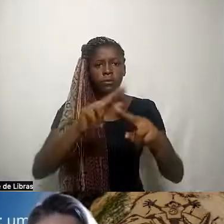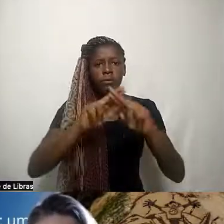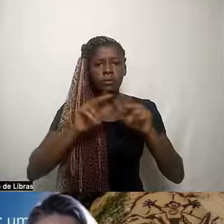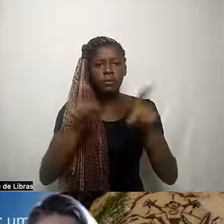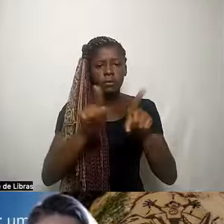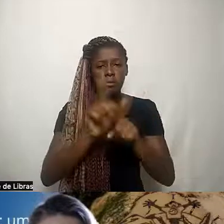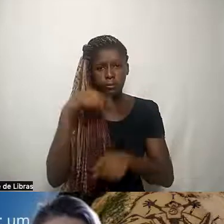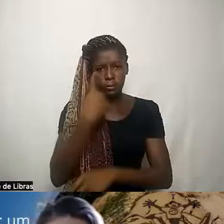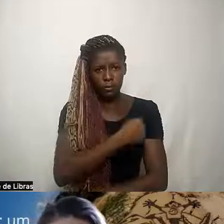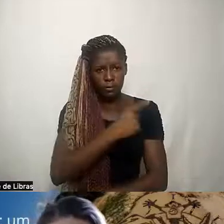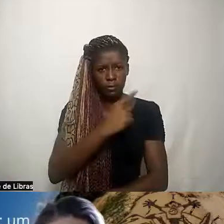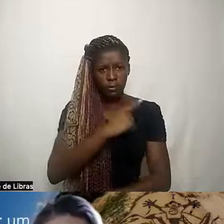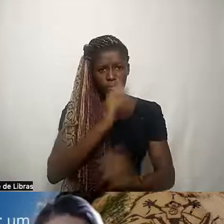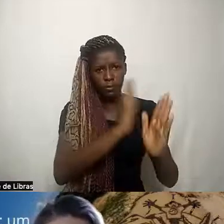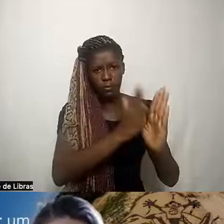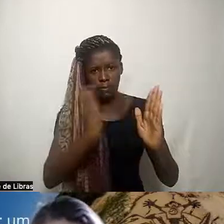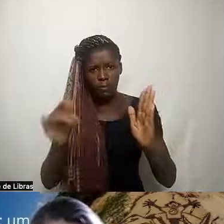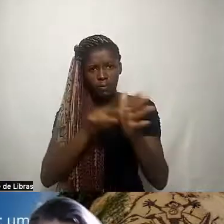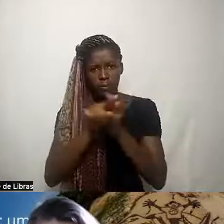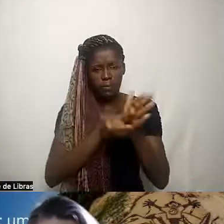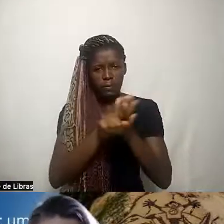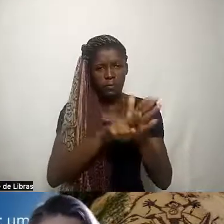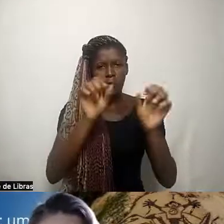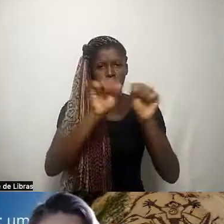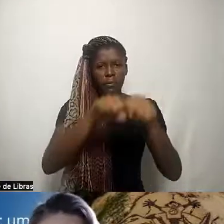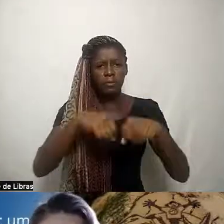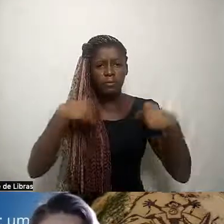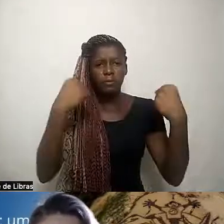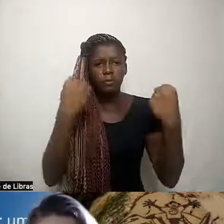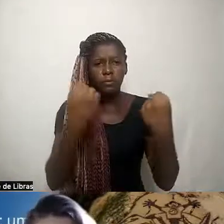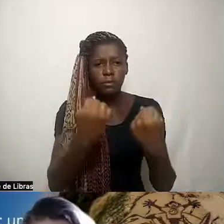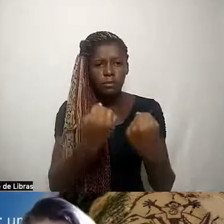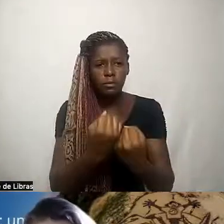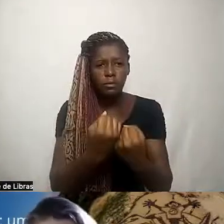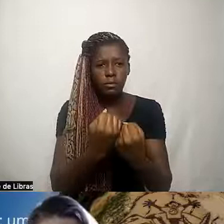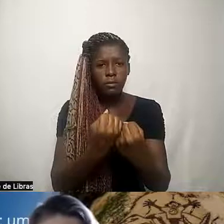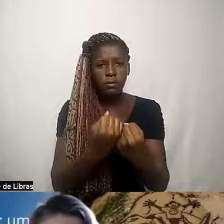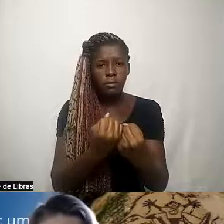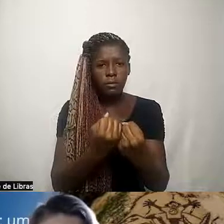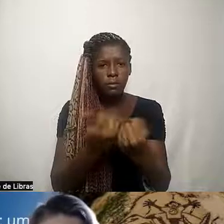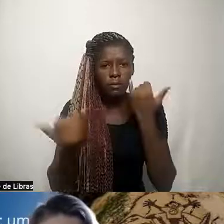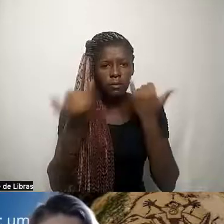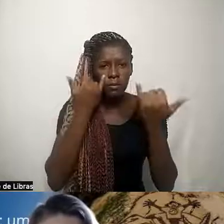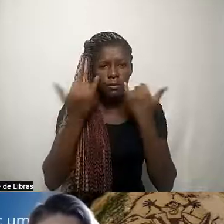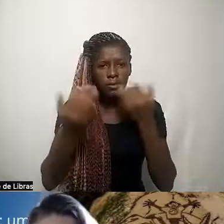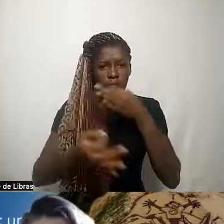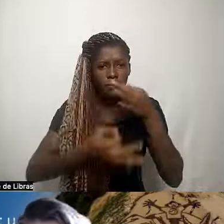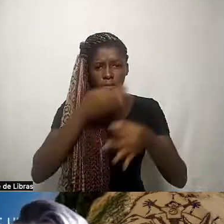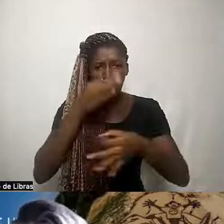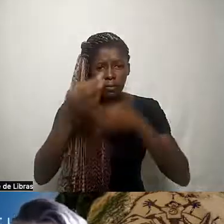The main indicator for this axis are social polls, public opinion poll